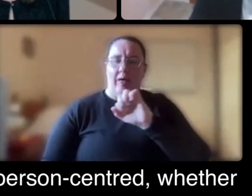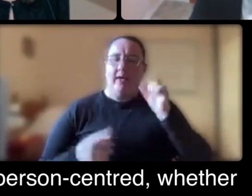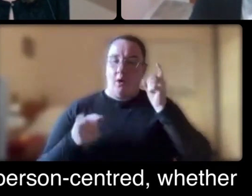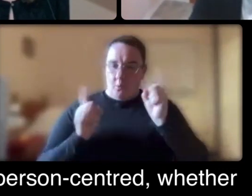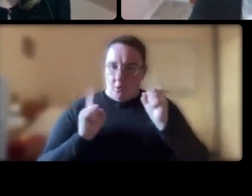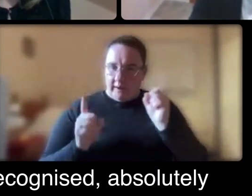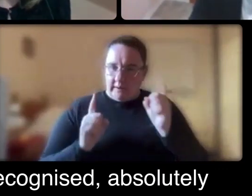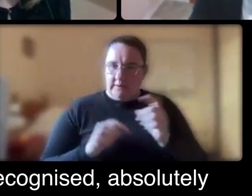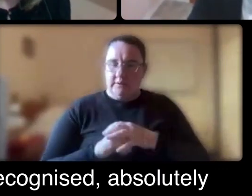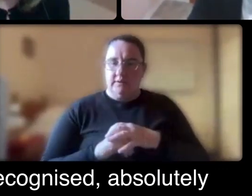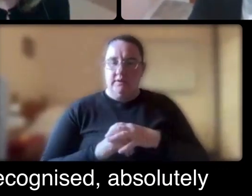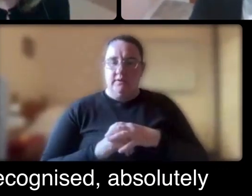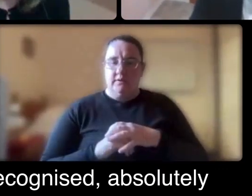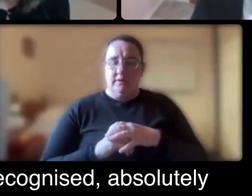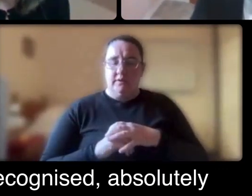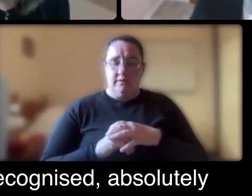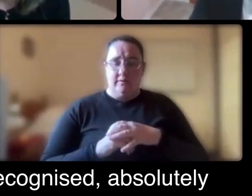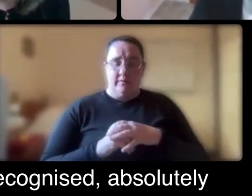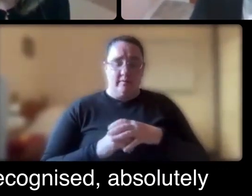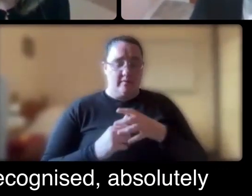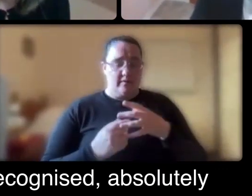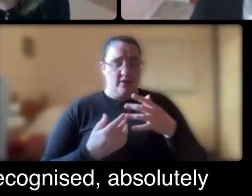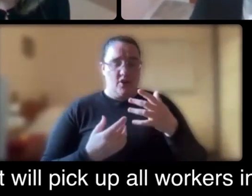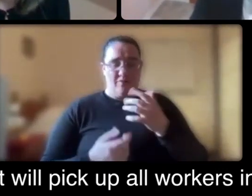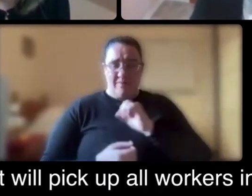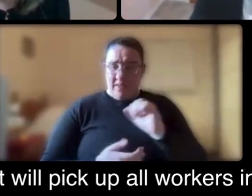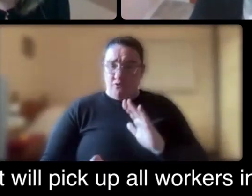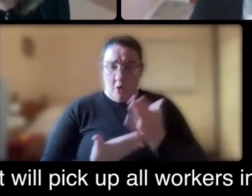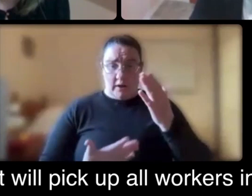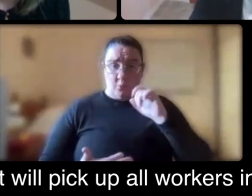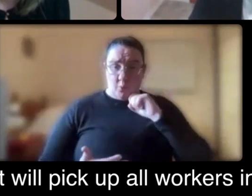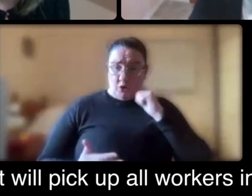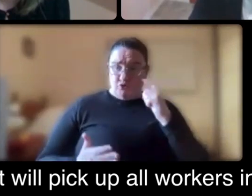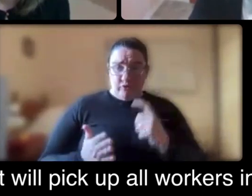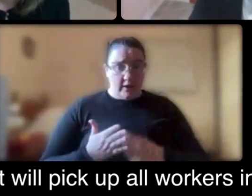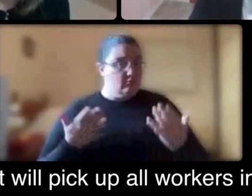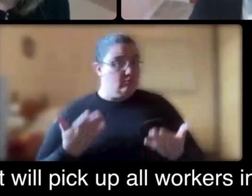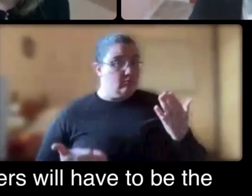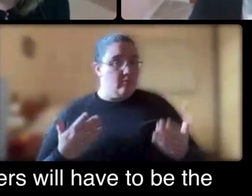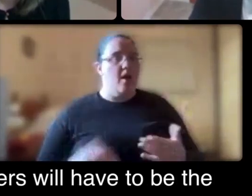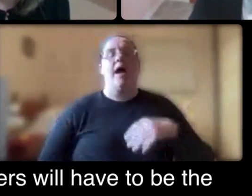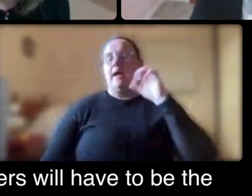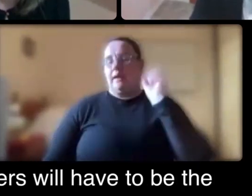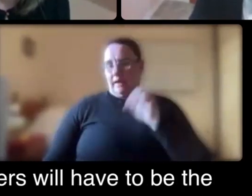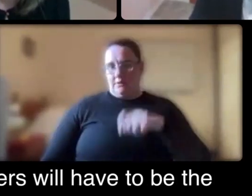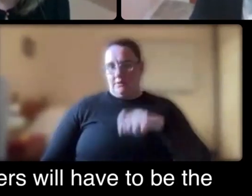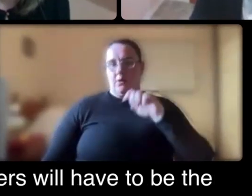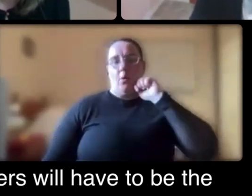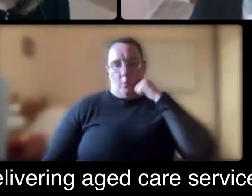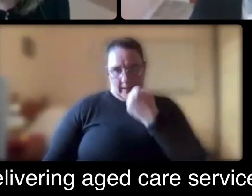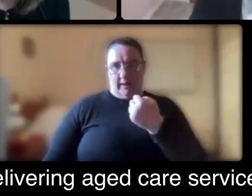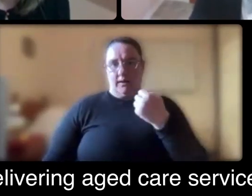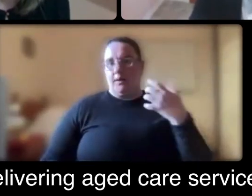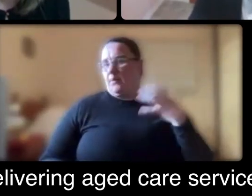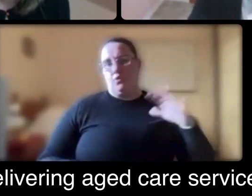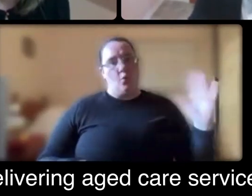be person-centred, whether they'll have their rights recognised. Absolutely, because the Code of Conduct will pick up all workers in that respect, and all workers will have to be